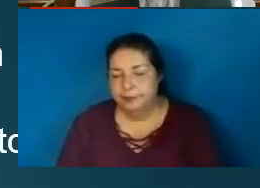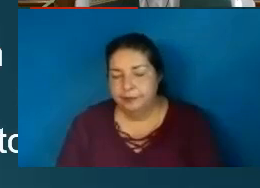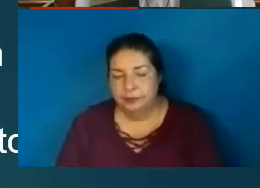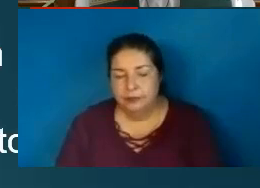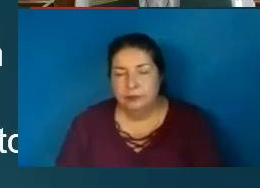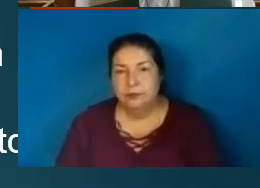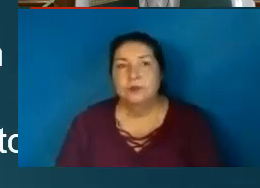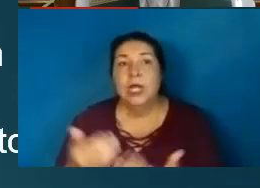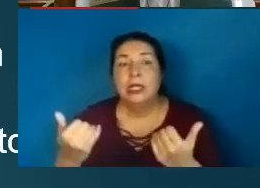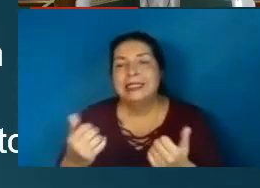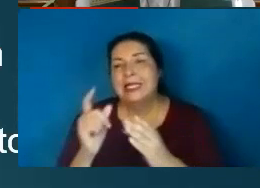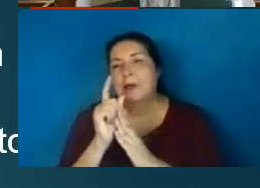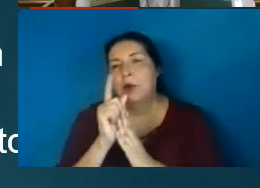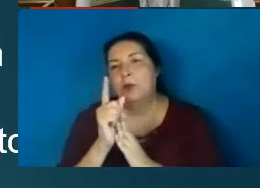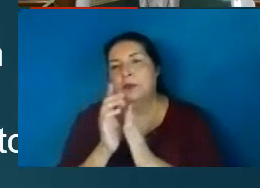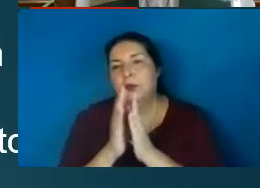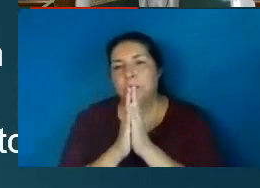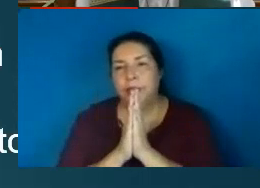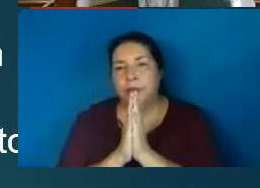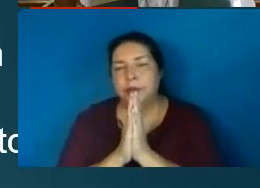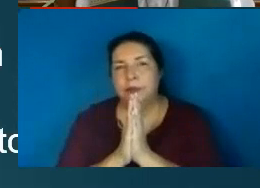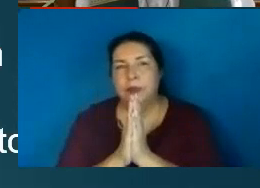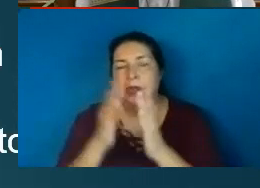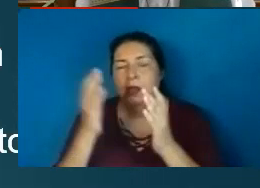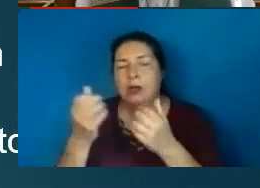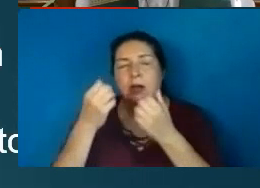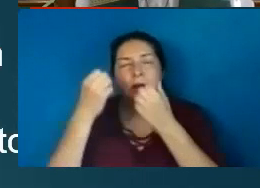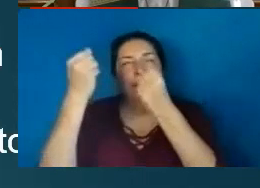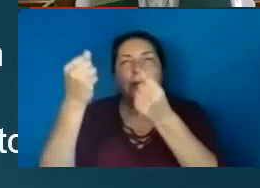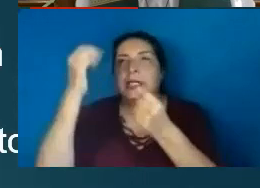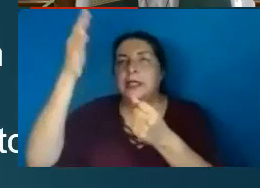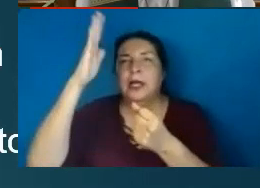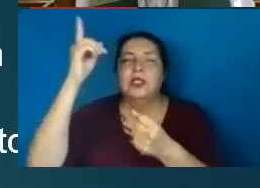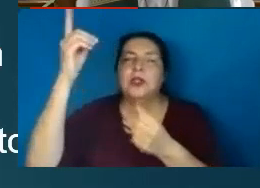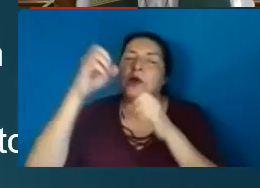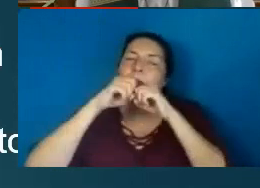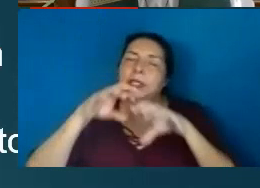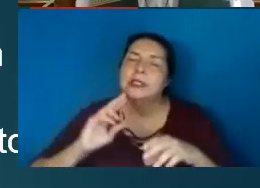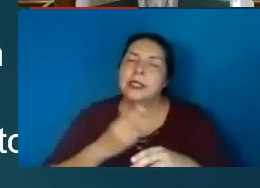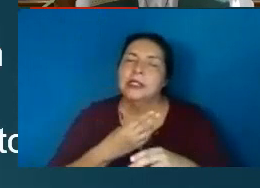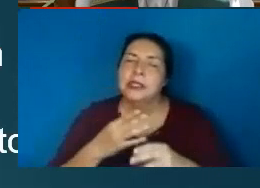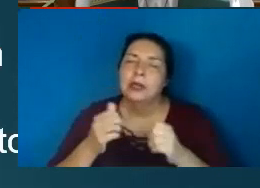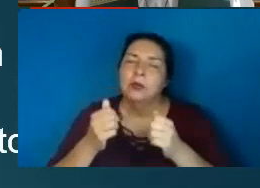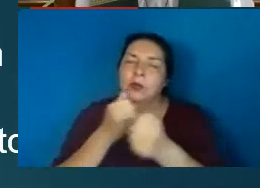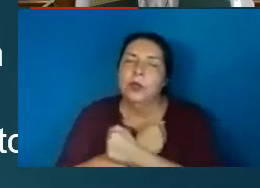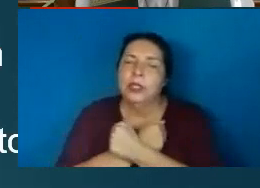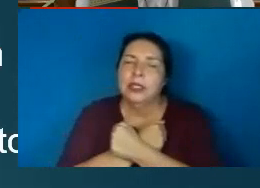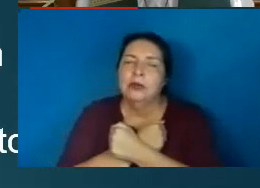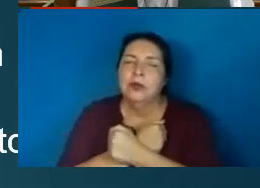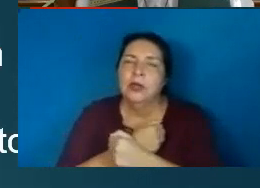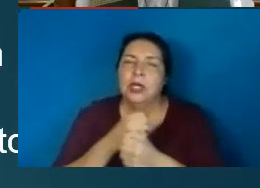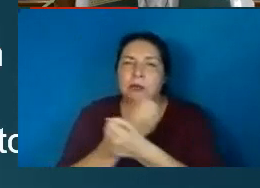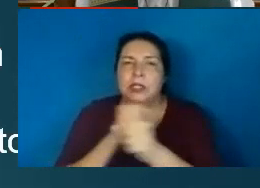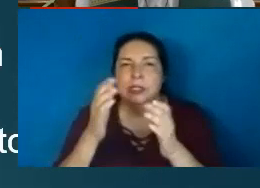Now let's take a moment for prayer. Almighty God, you have blessed us in love with the Savior, to whom the